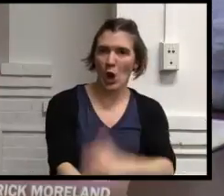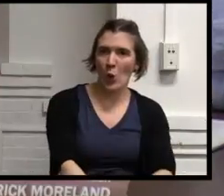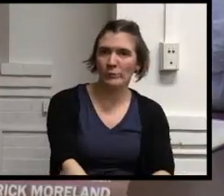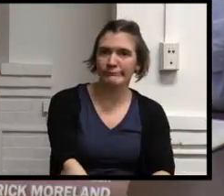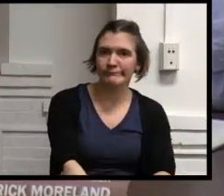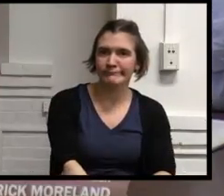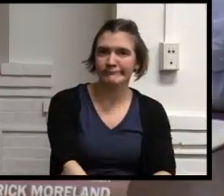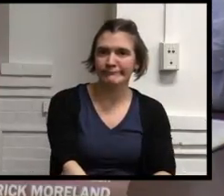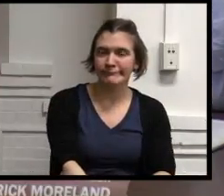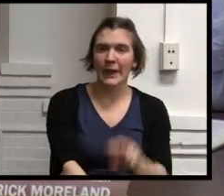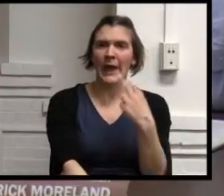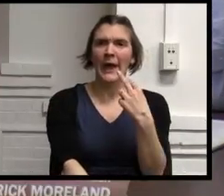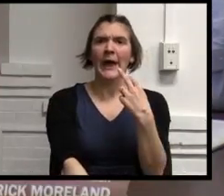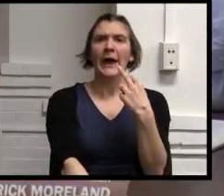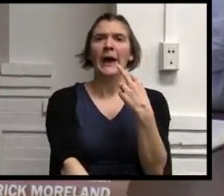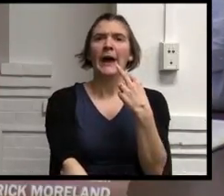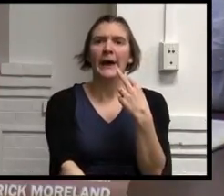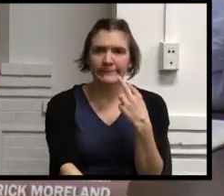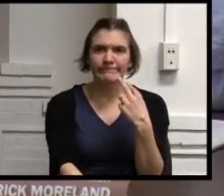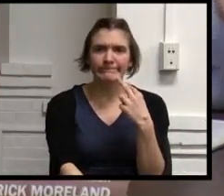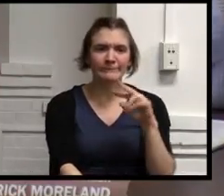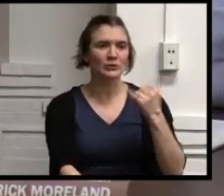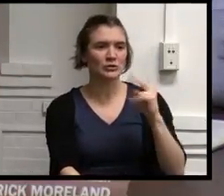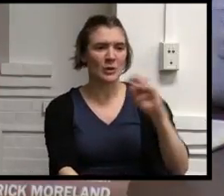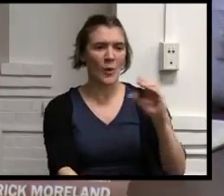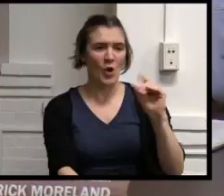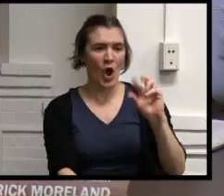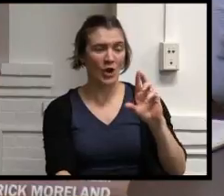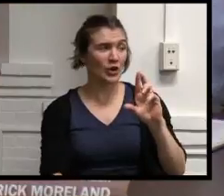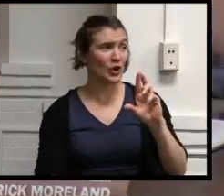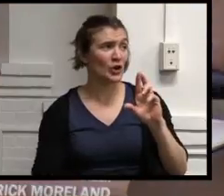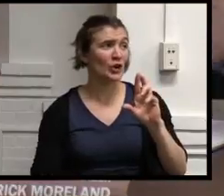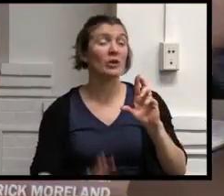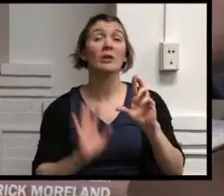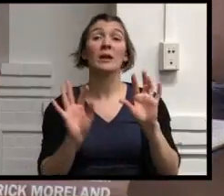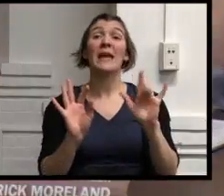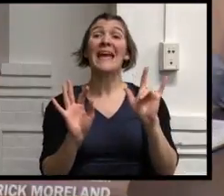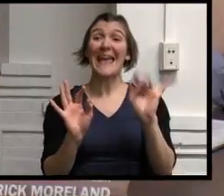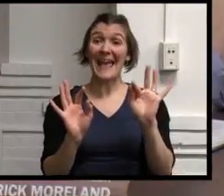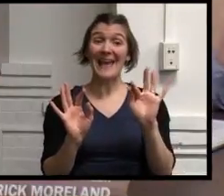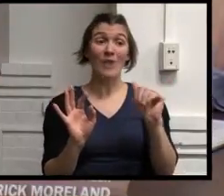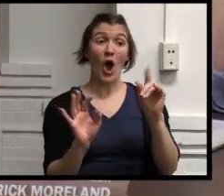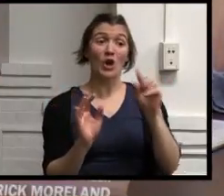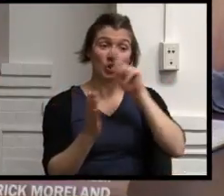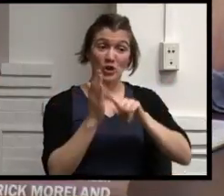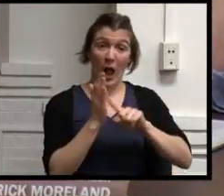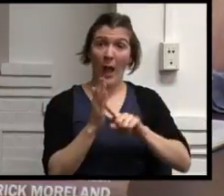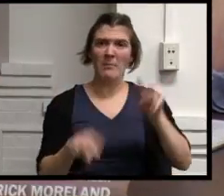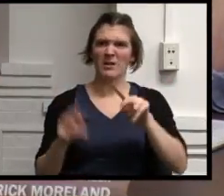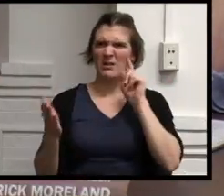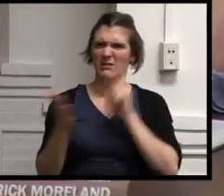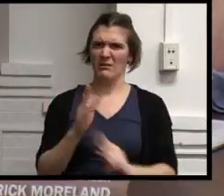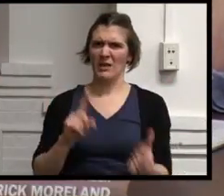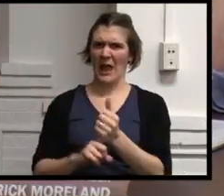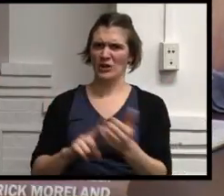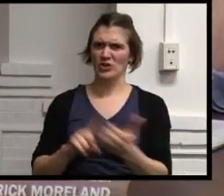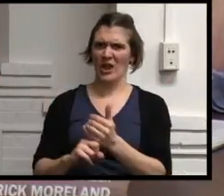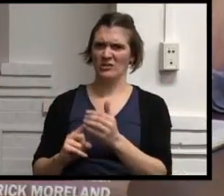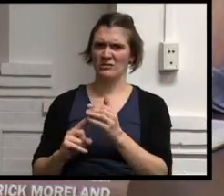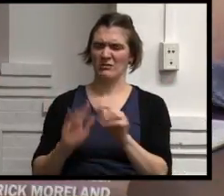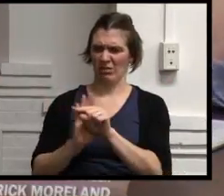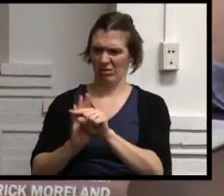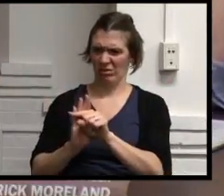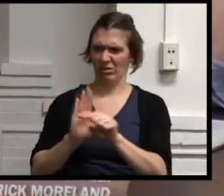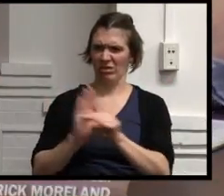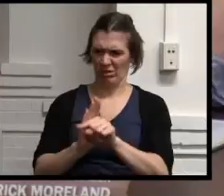are? You would find out if deficiencies were noted by the auditors. And you'd see that